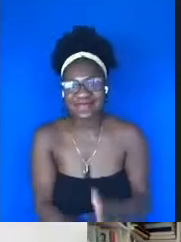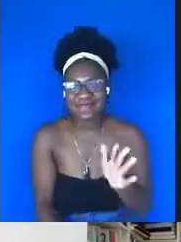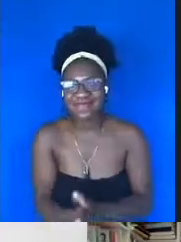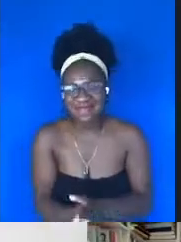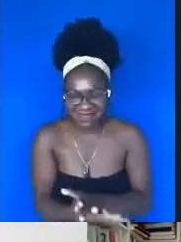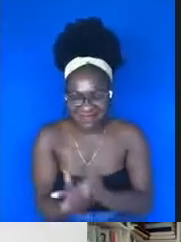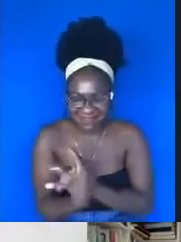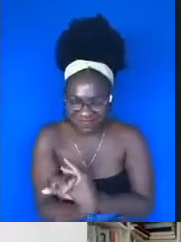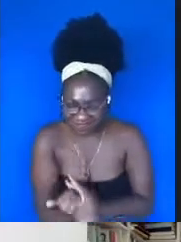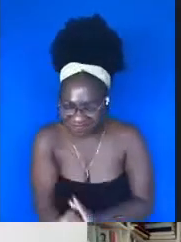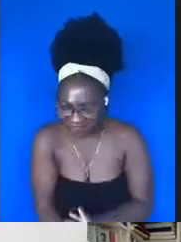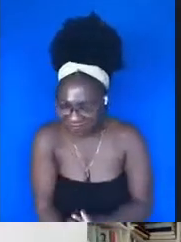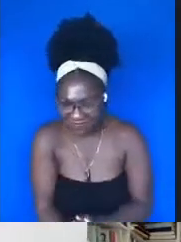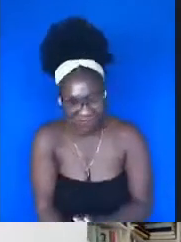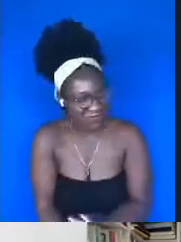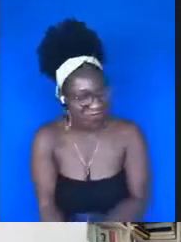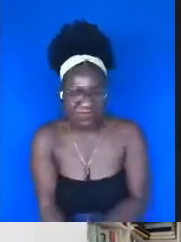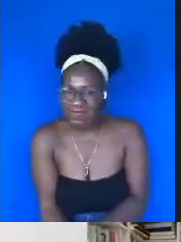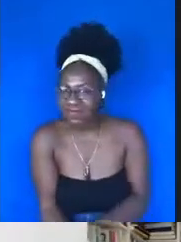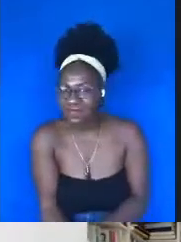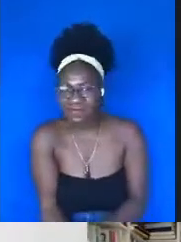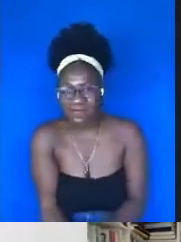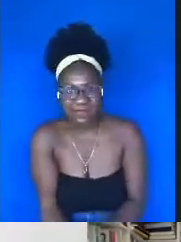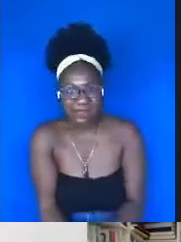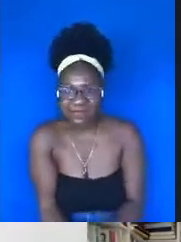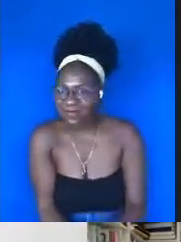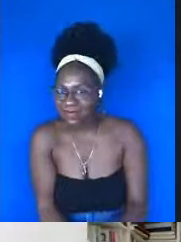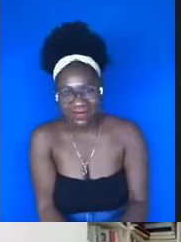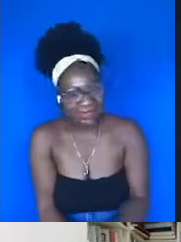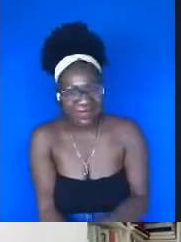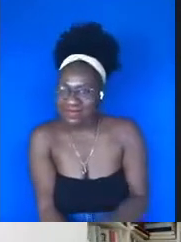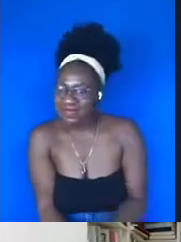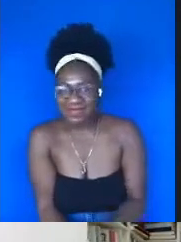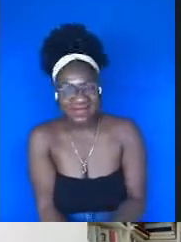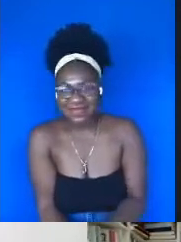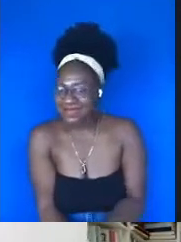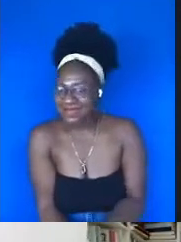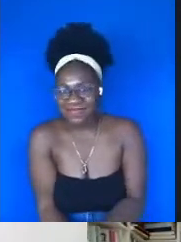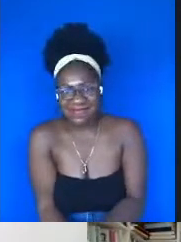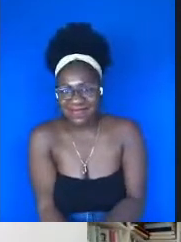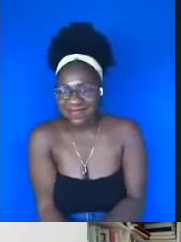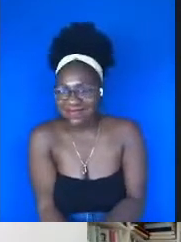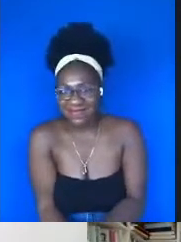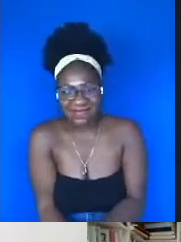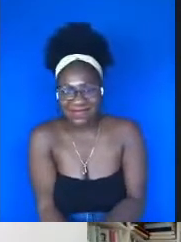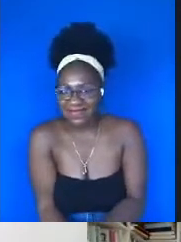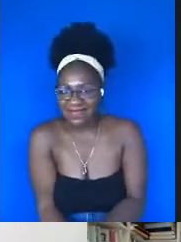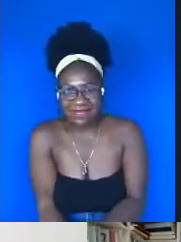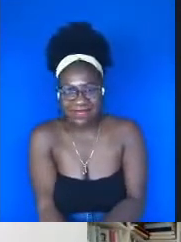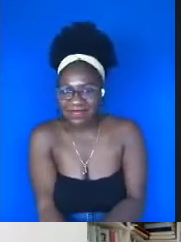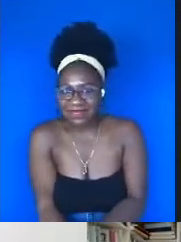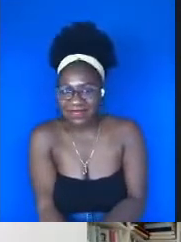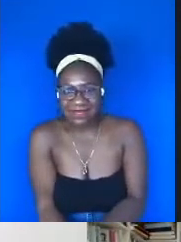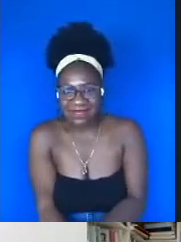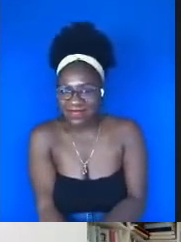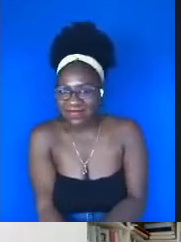Like these spirits, when she calls on the spirits, I'm like, this woman is so like